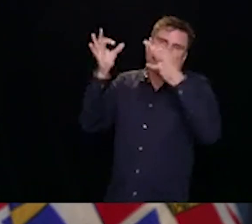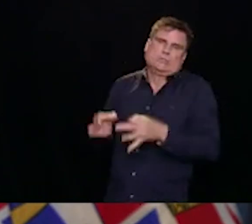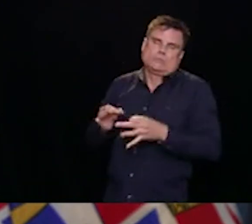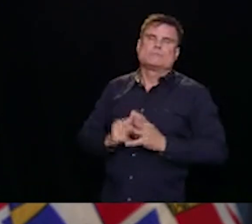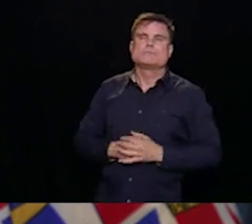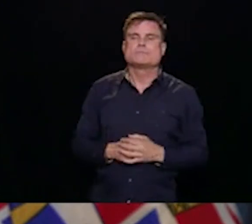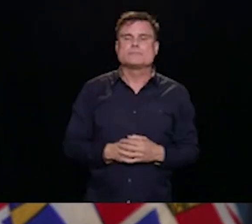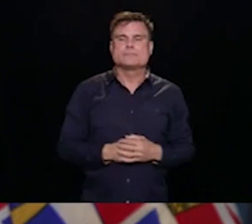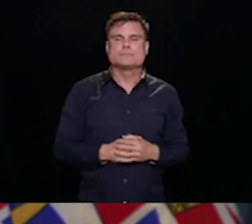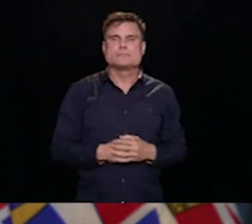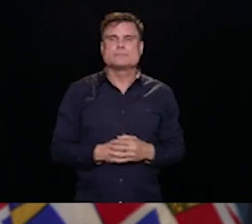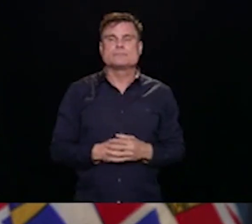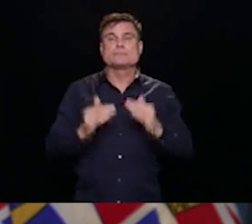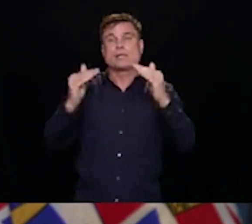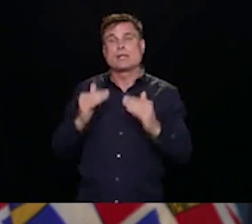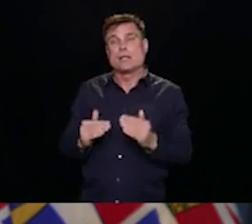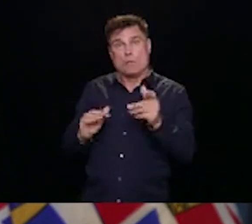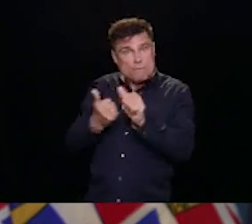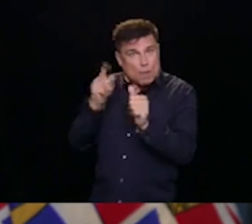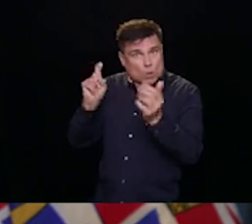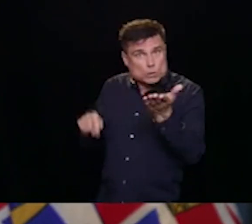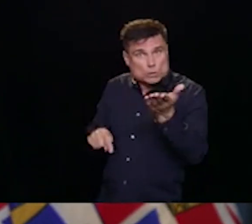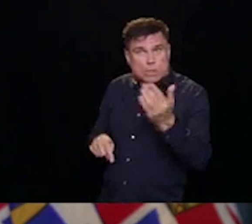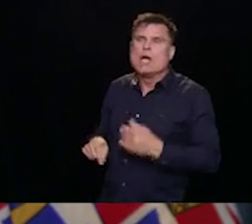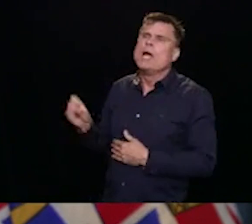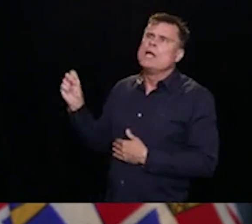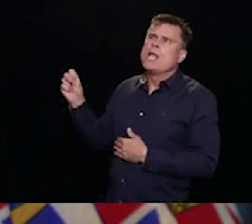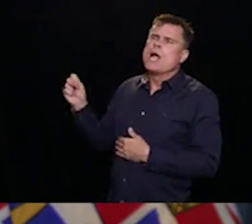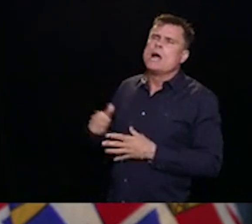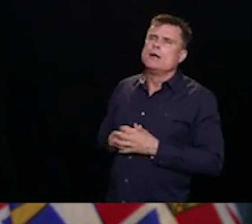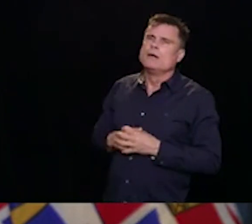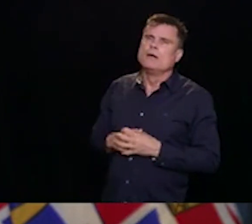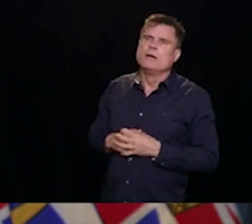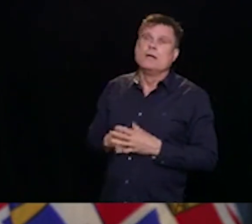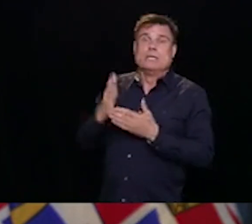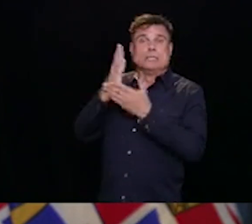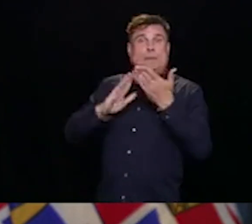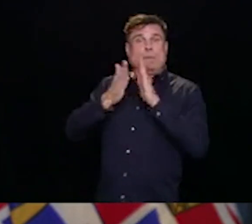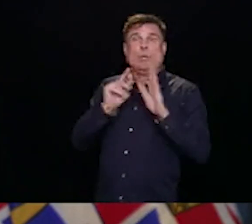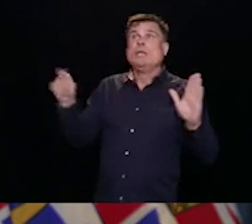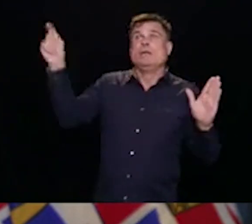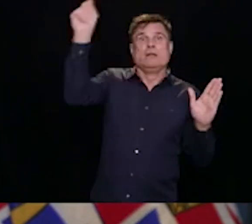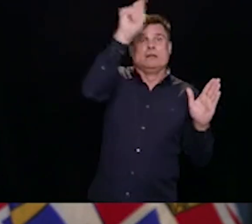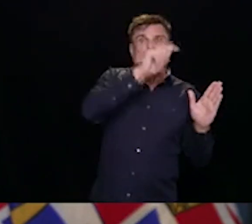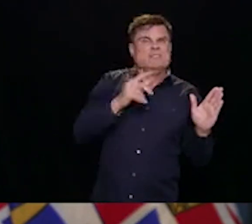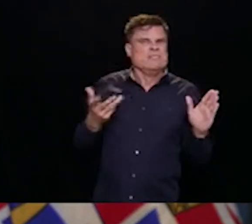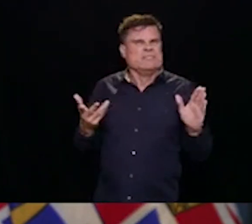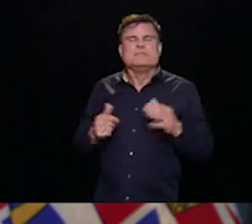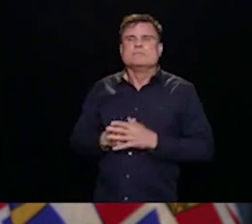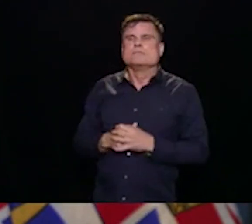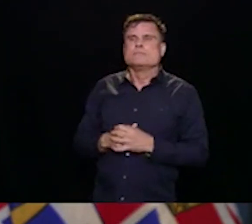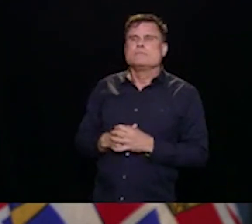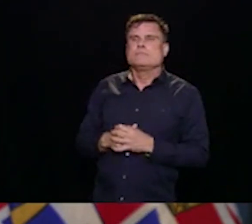the complexity of the province and the fact that, of course, there are tourism-dependent communities that are adjacent